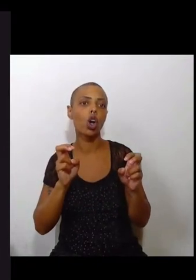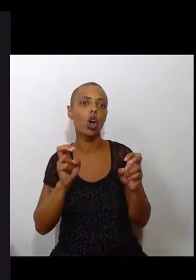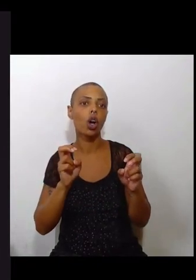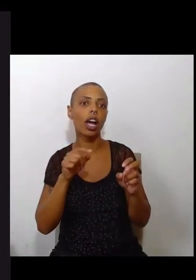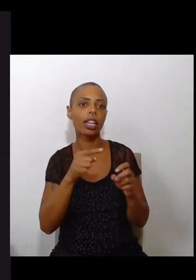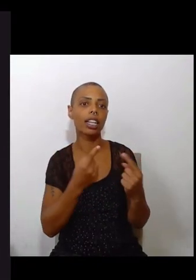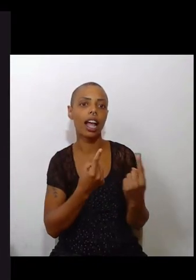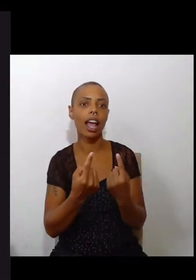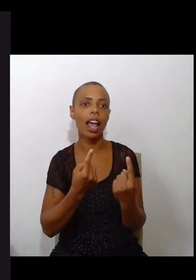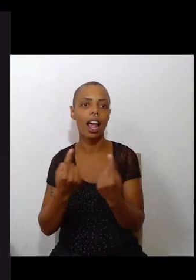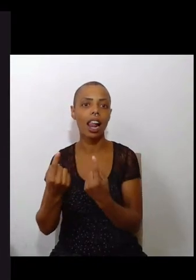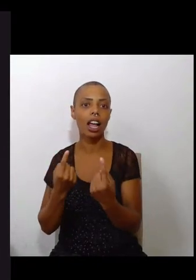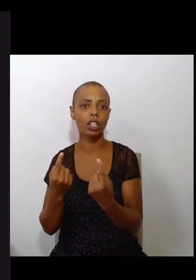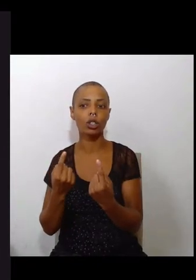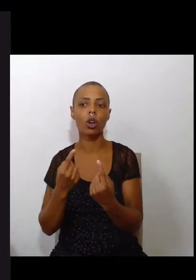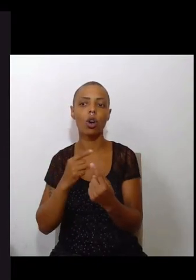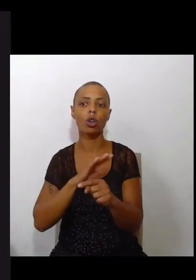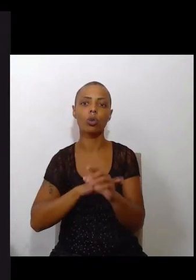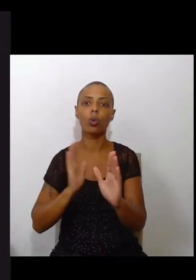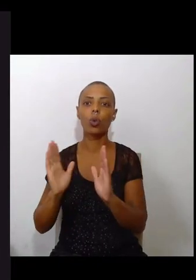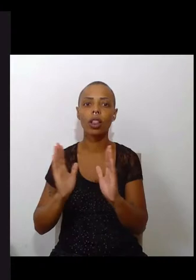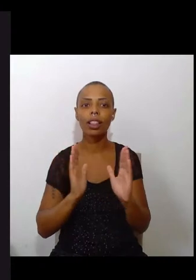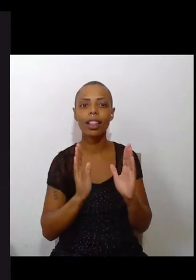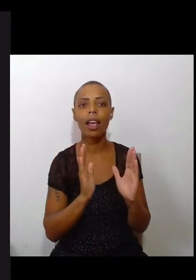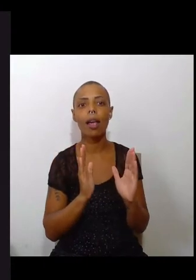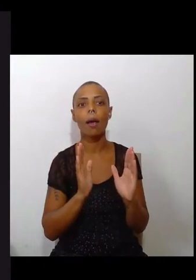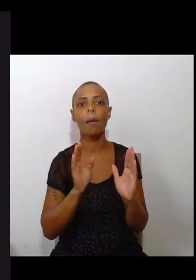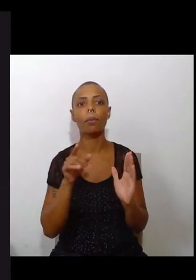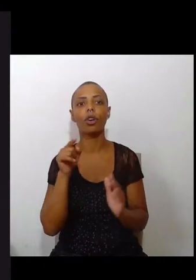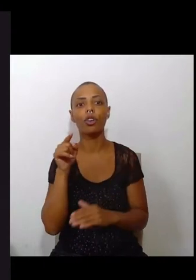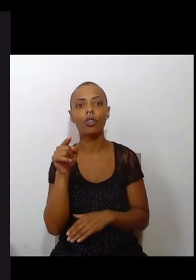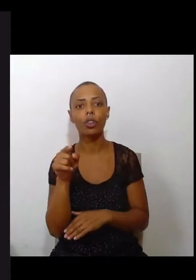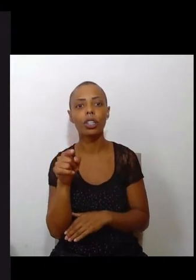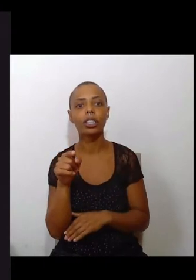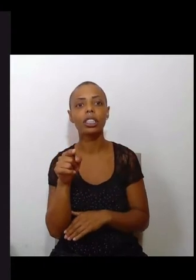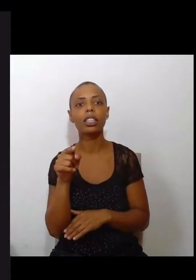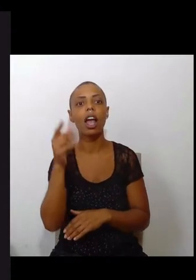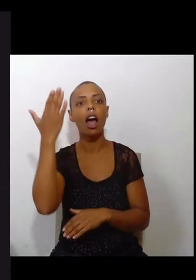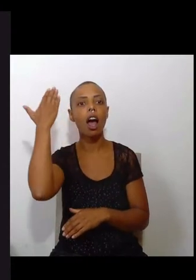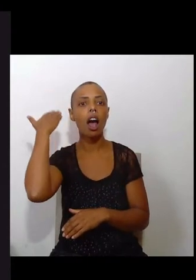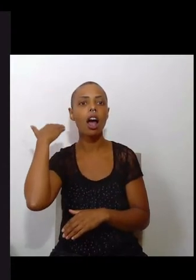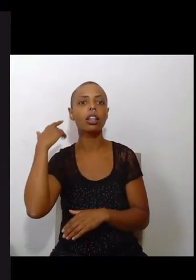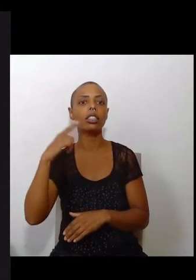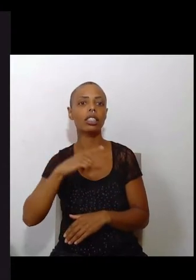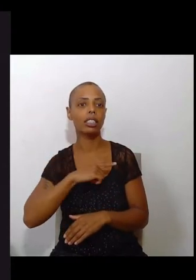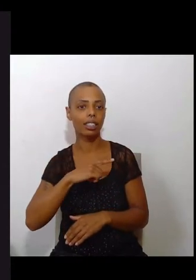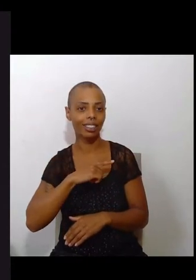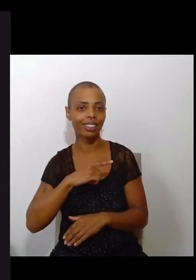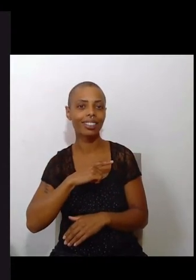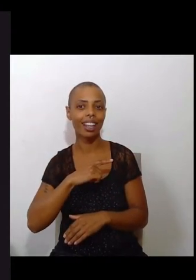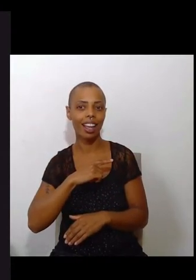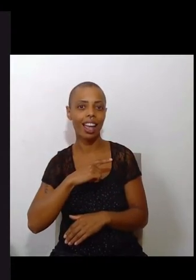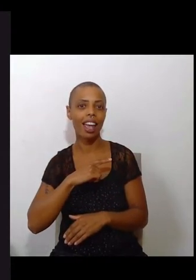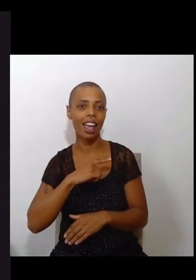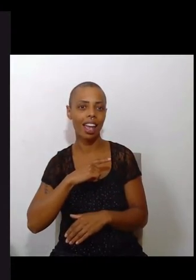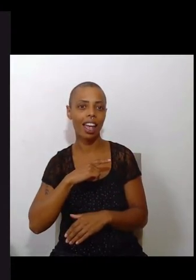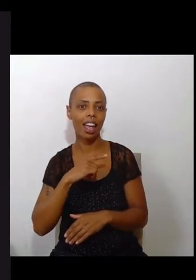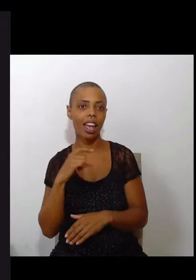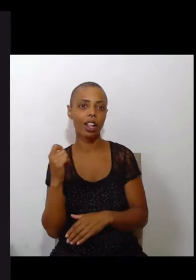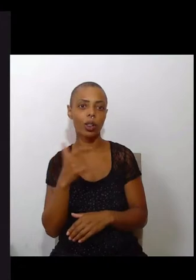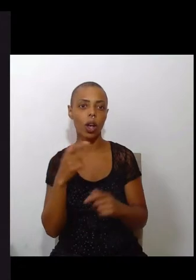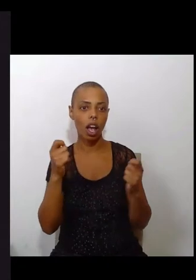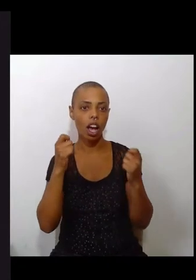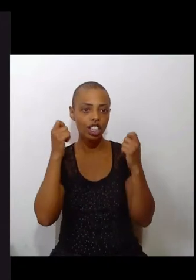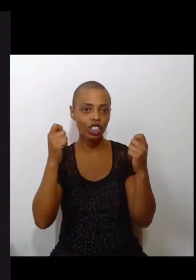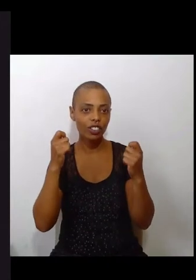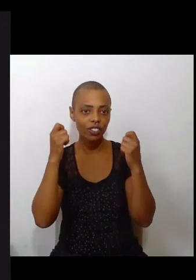about that relationship with time and the relationship that you